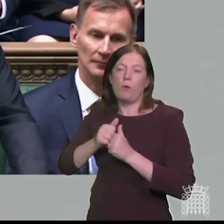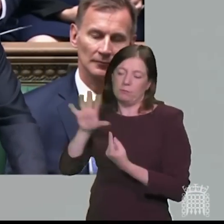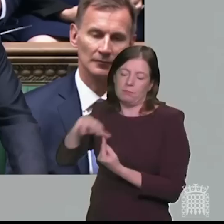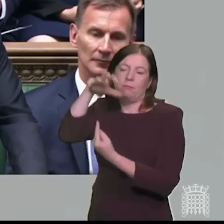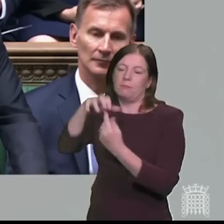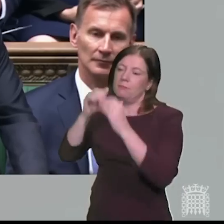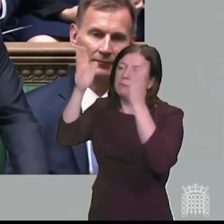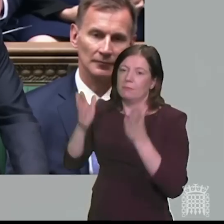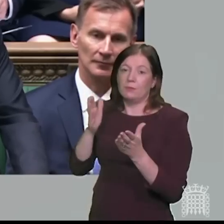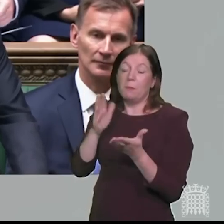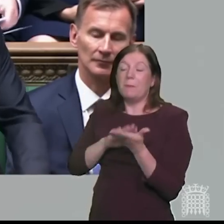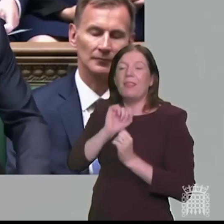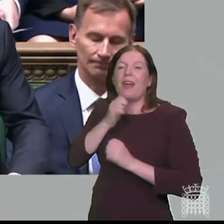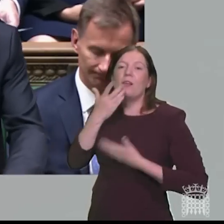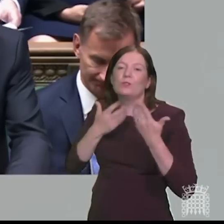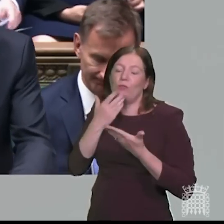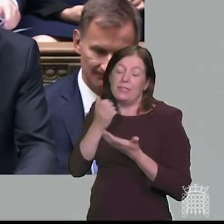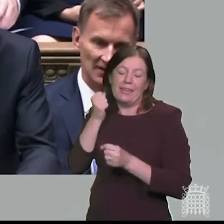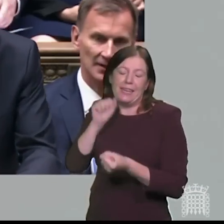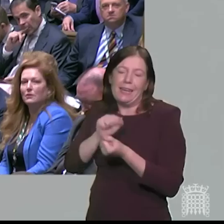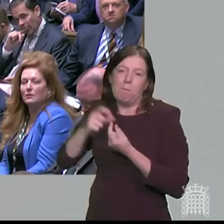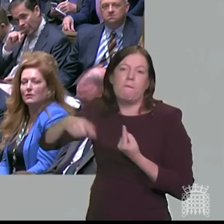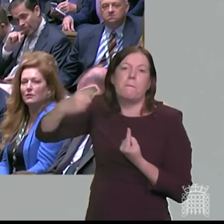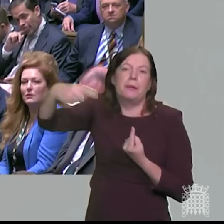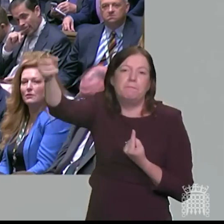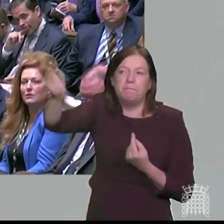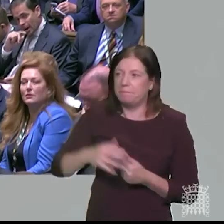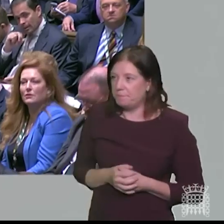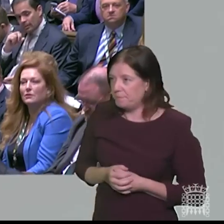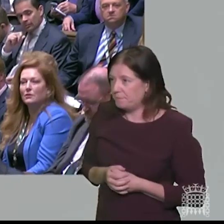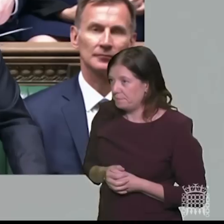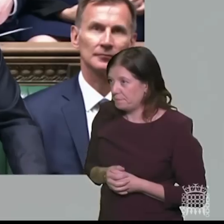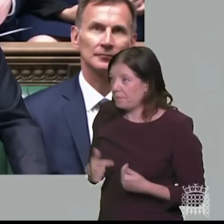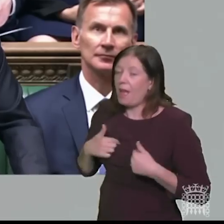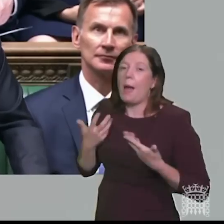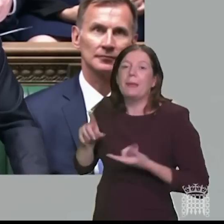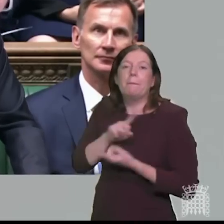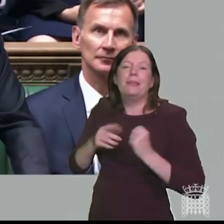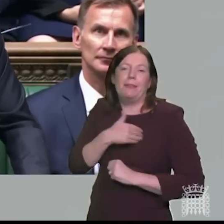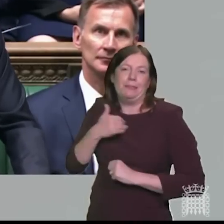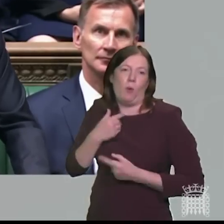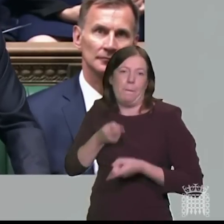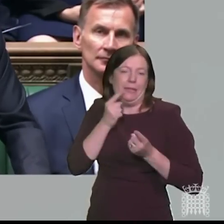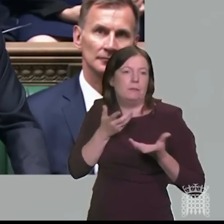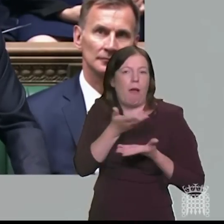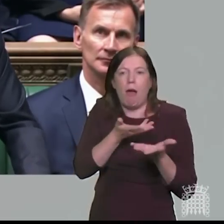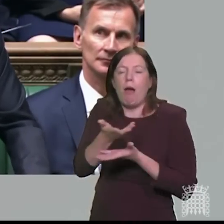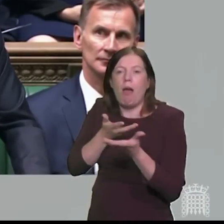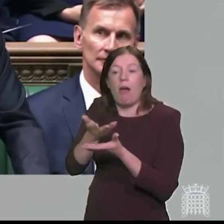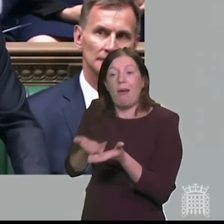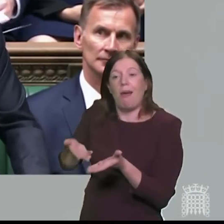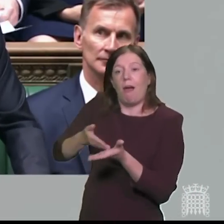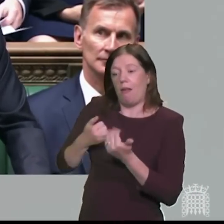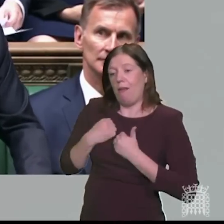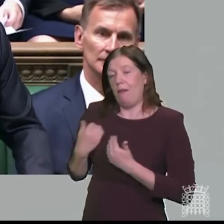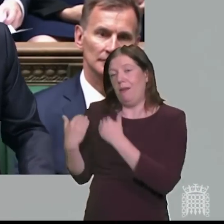at the heart of our democracy for generations to come. Mr. Speaker, this morning I had meetings with ministerial colleagues and others. In addition to my